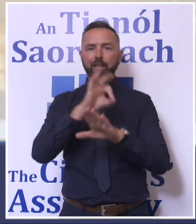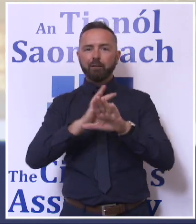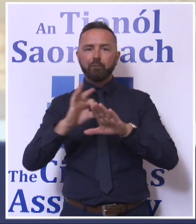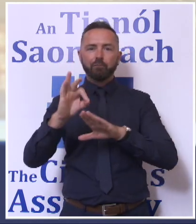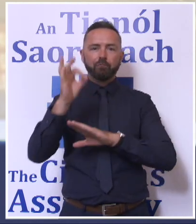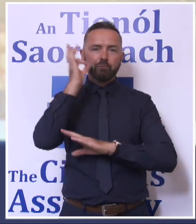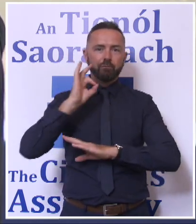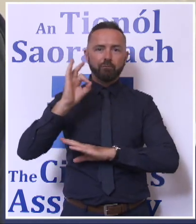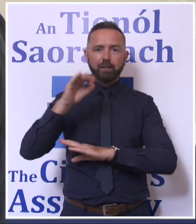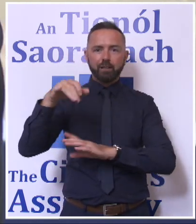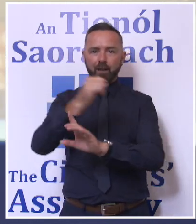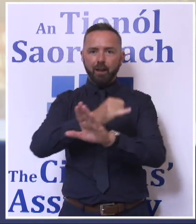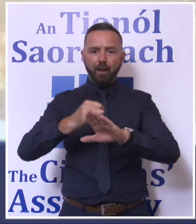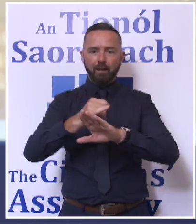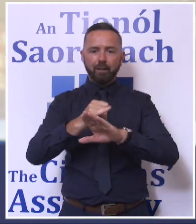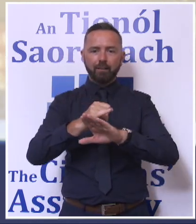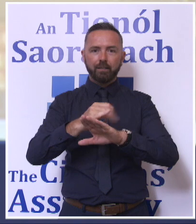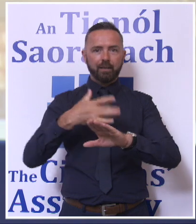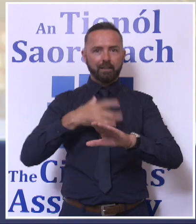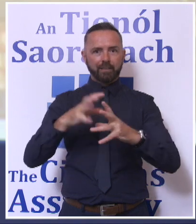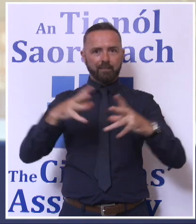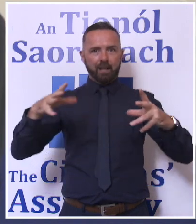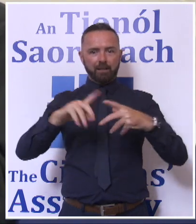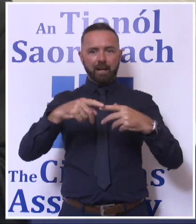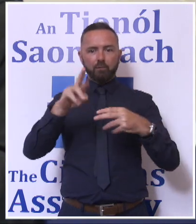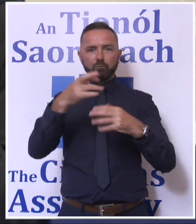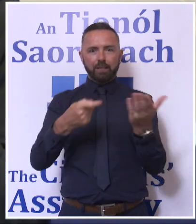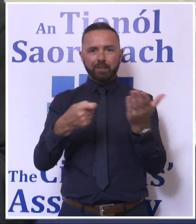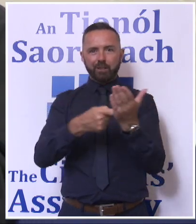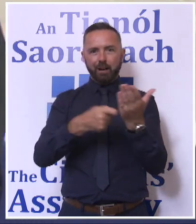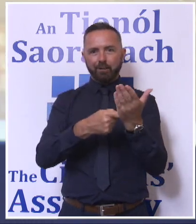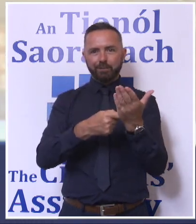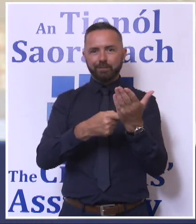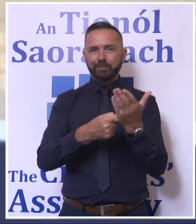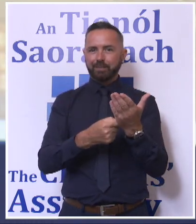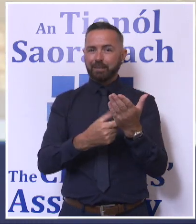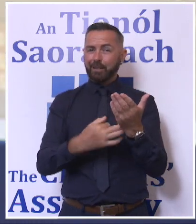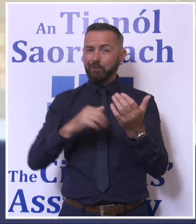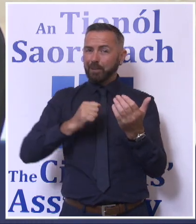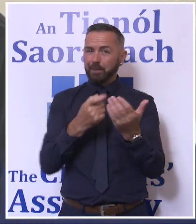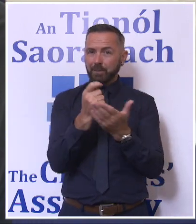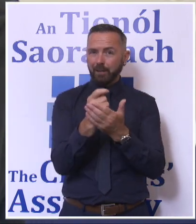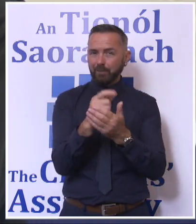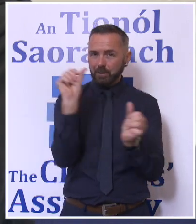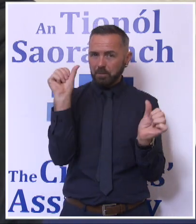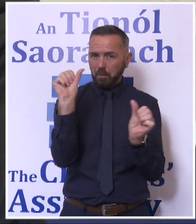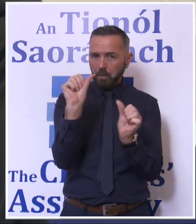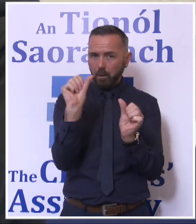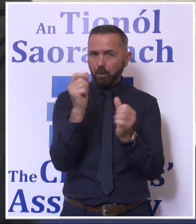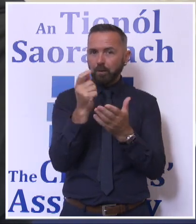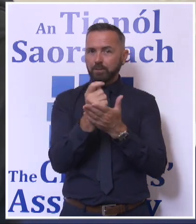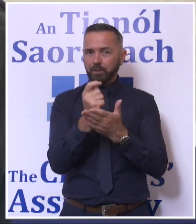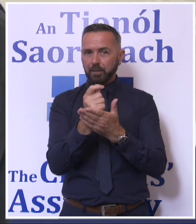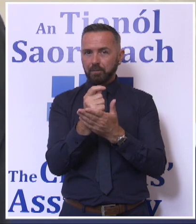So for today, I just want to remind us of our guiding principles and our values. And if you want to